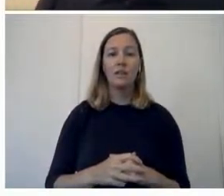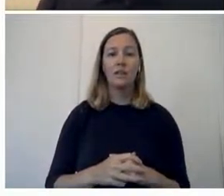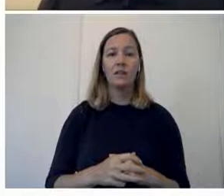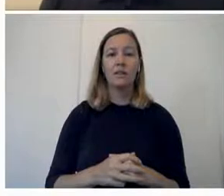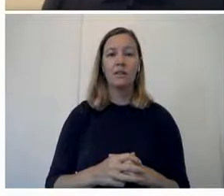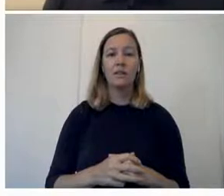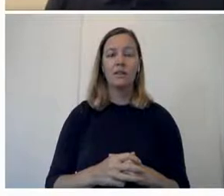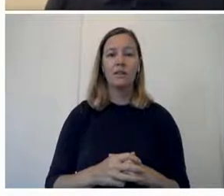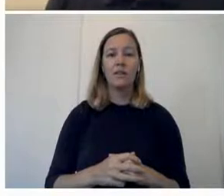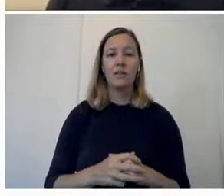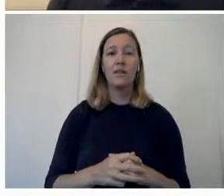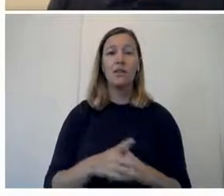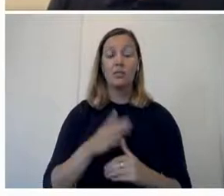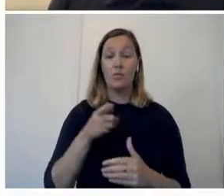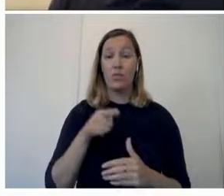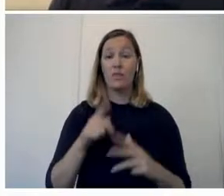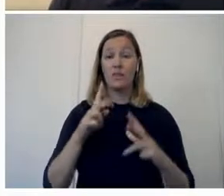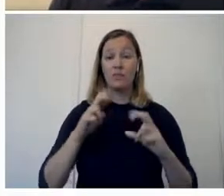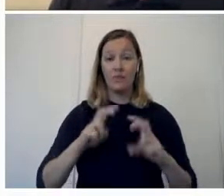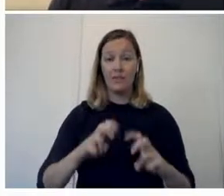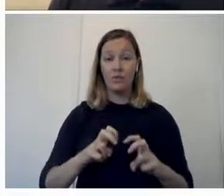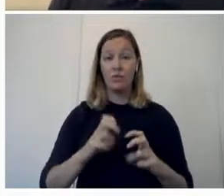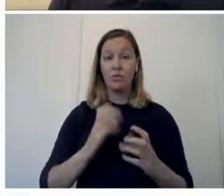faithful pictures of